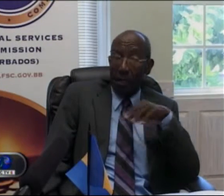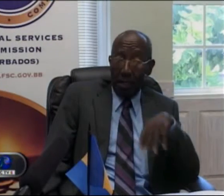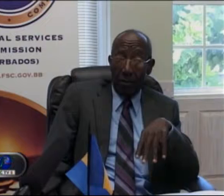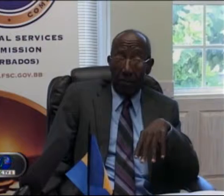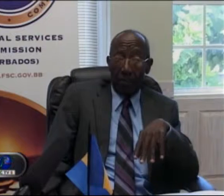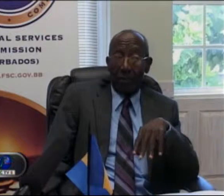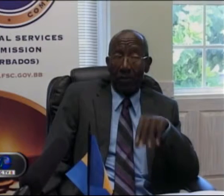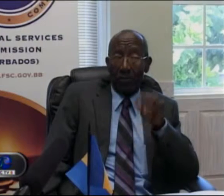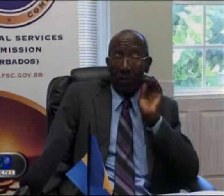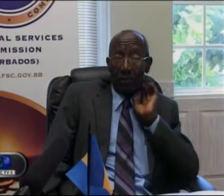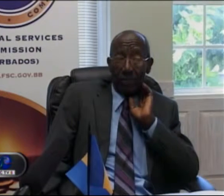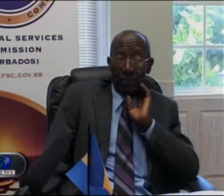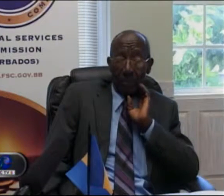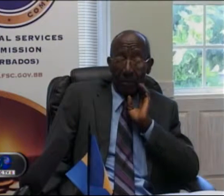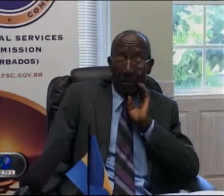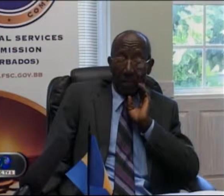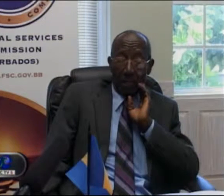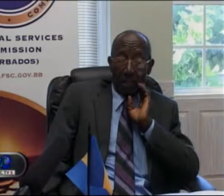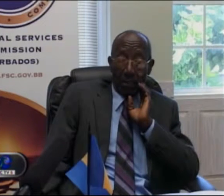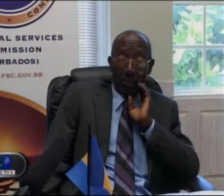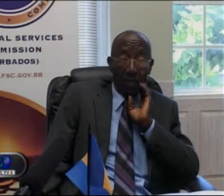And in our sub-region,